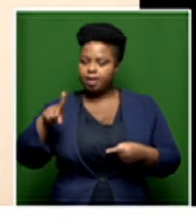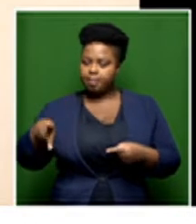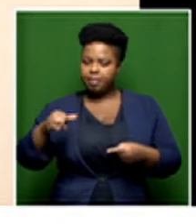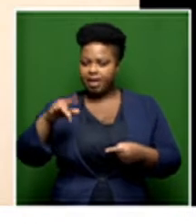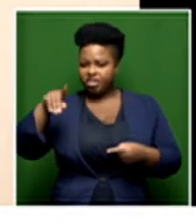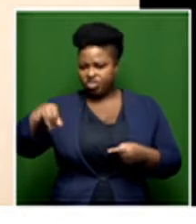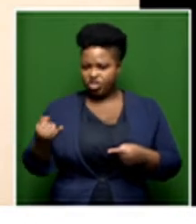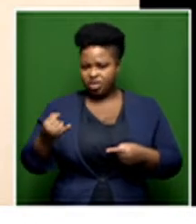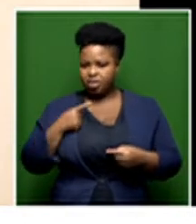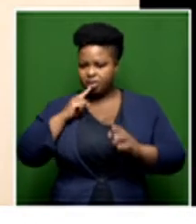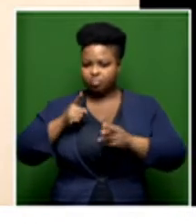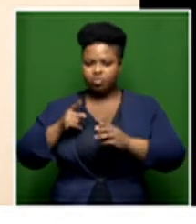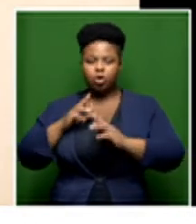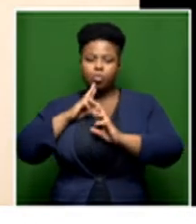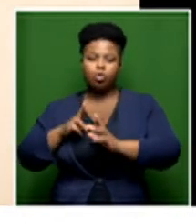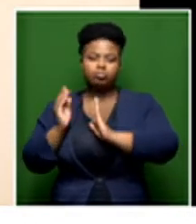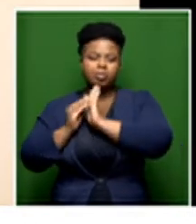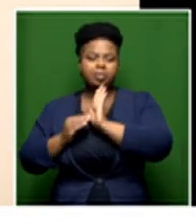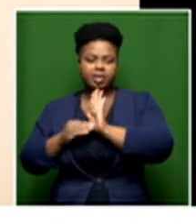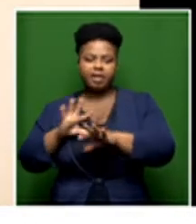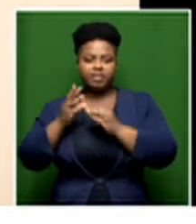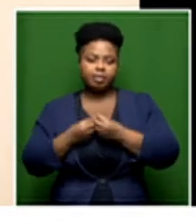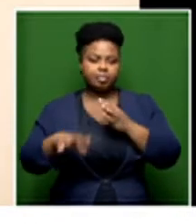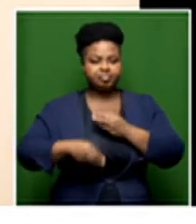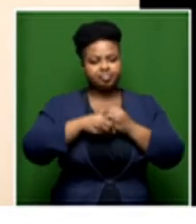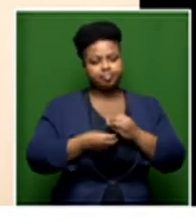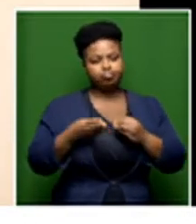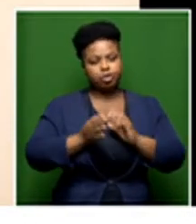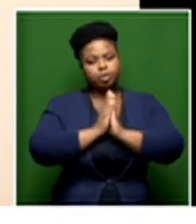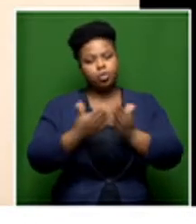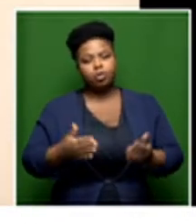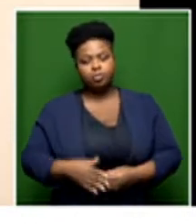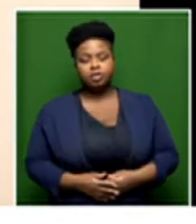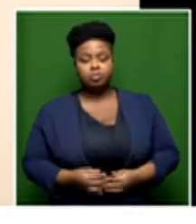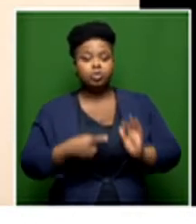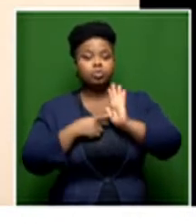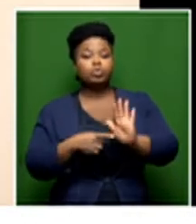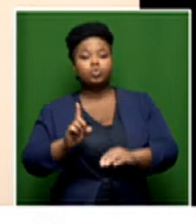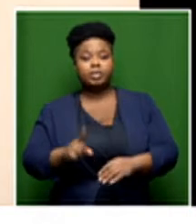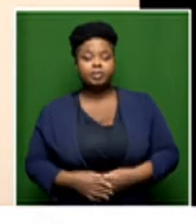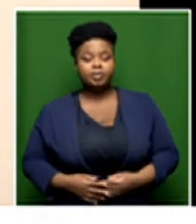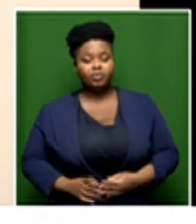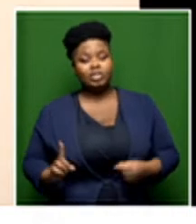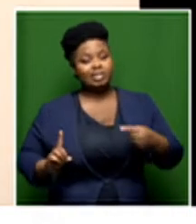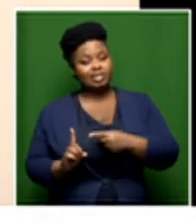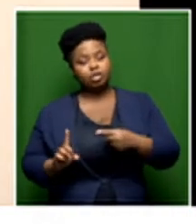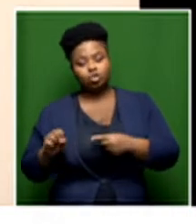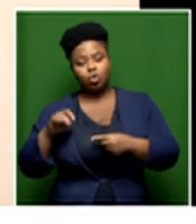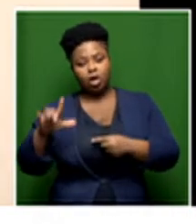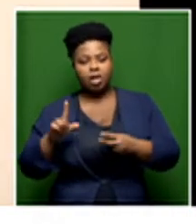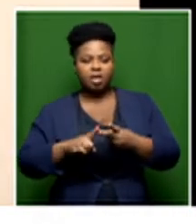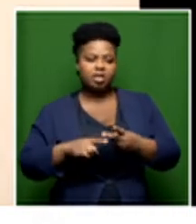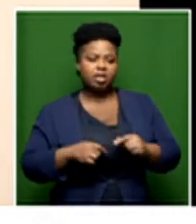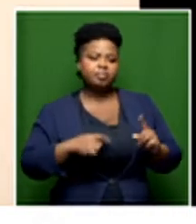and what it showed me is that both he and Charlotte and a small group of young intellectuals at the